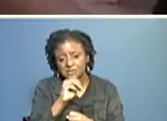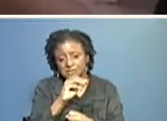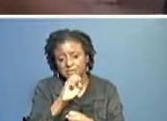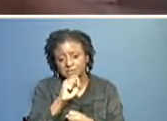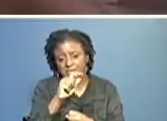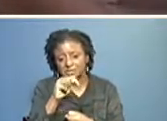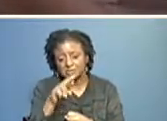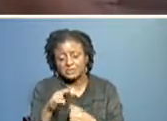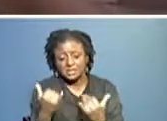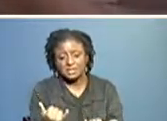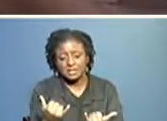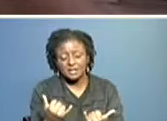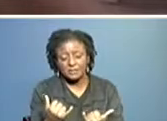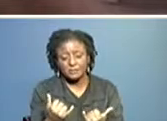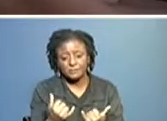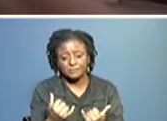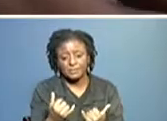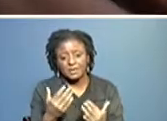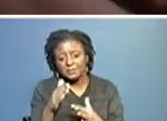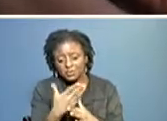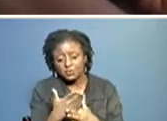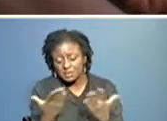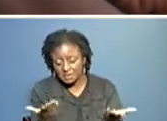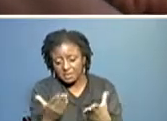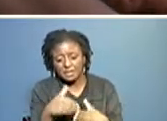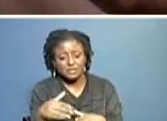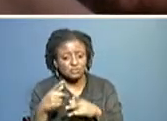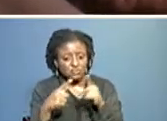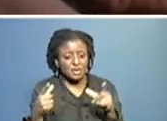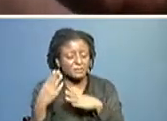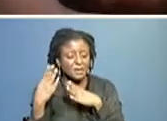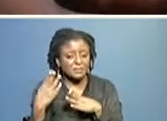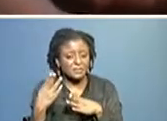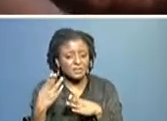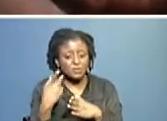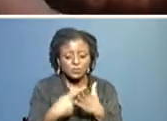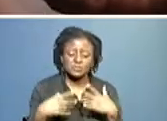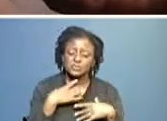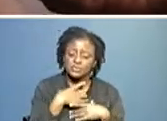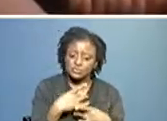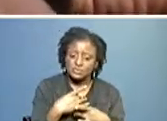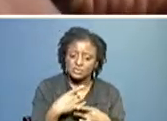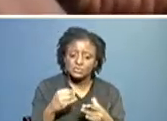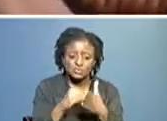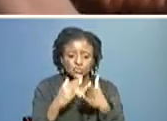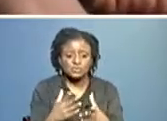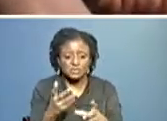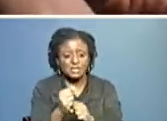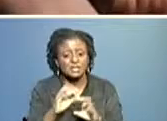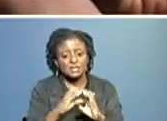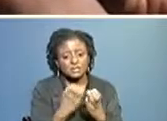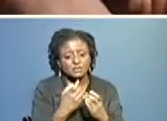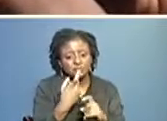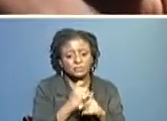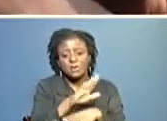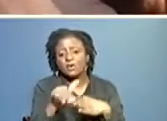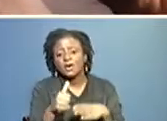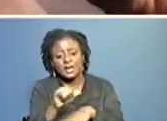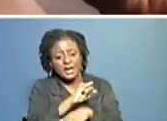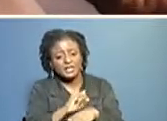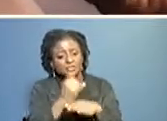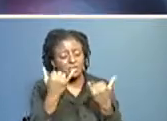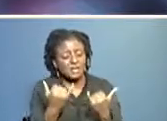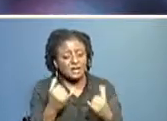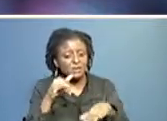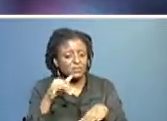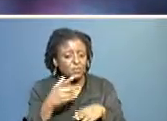Bahama campus. What's interesting is that we have students who are taking courses from all islands right now whilst they're at home.